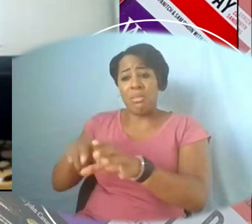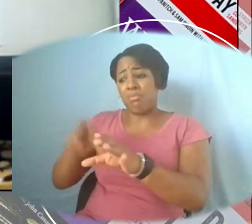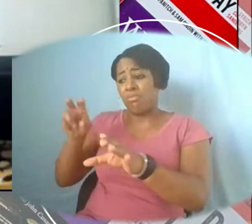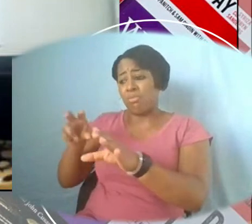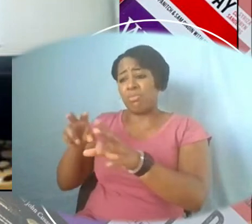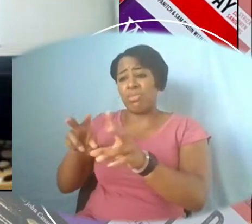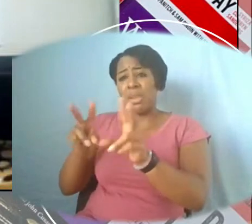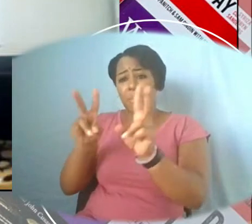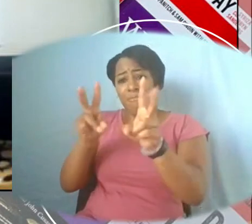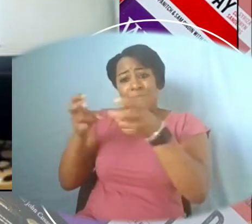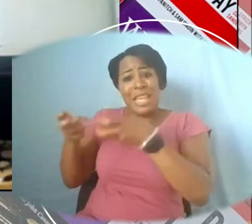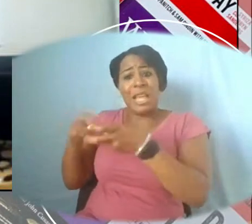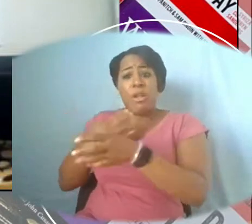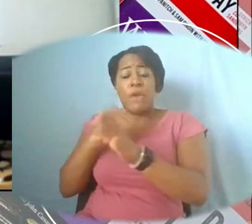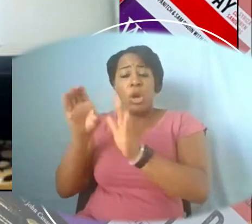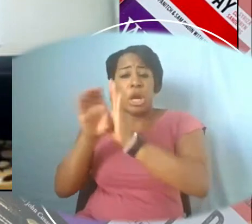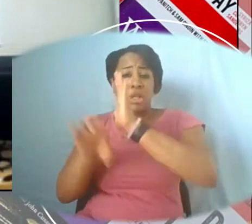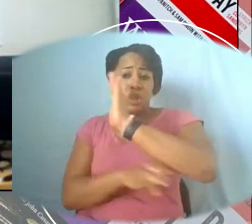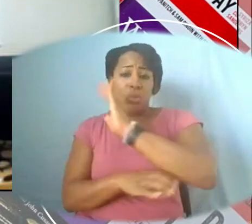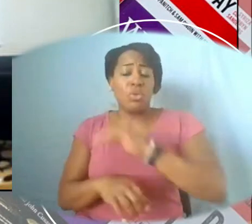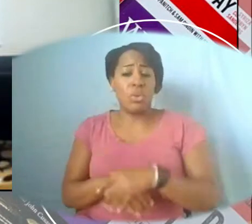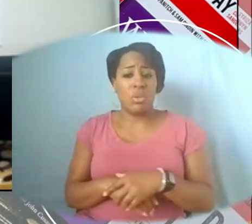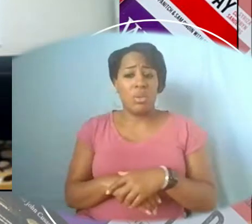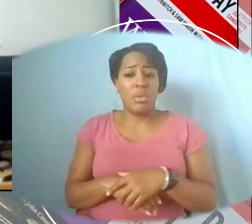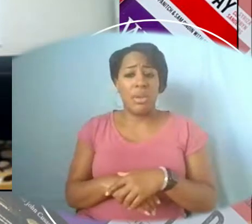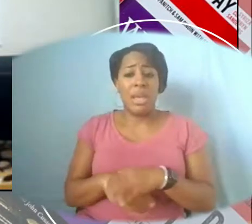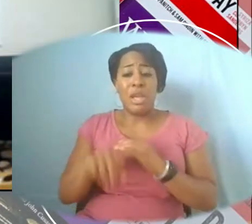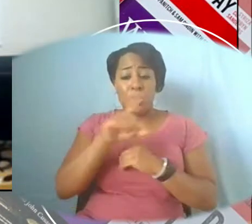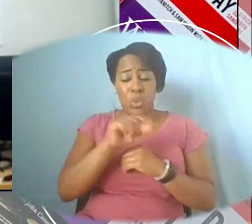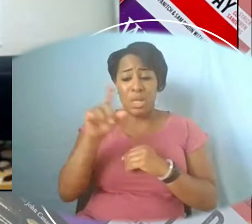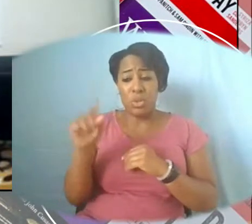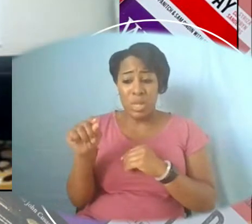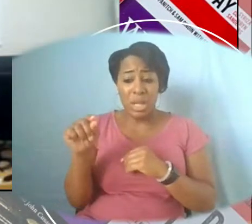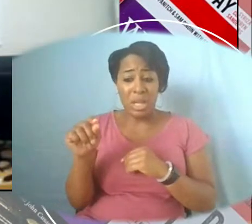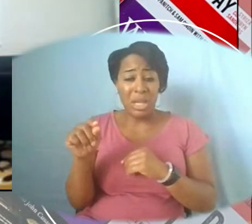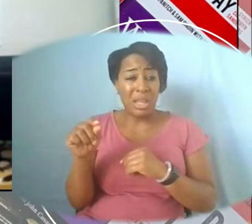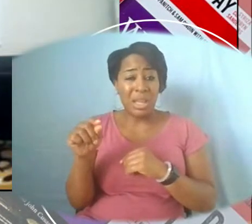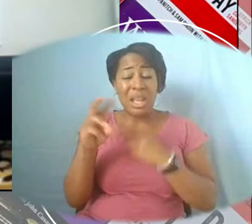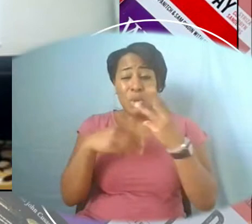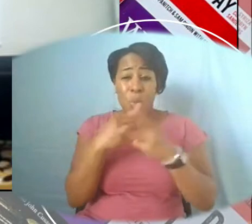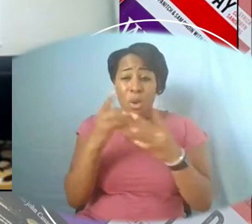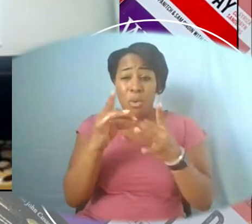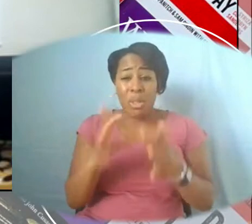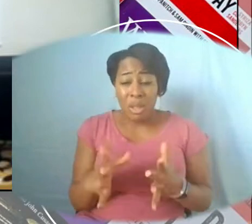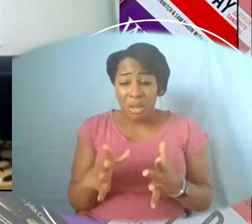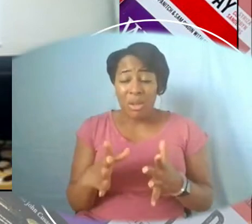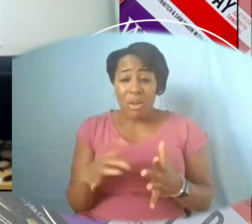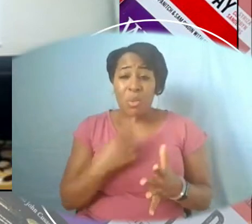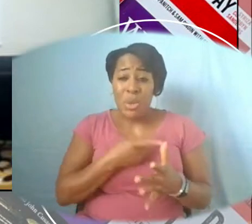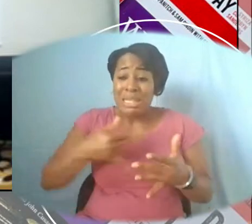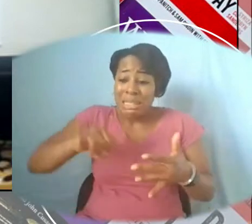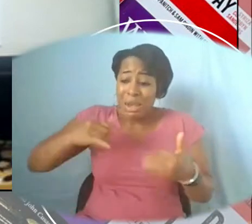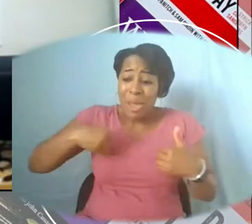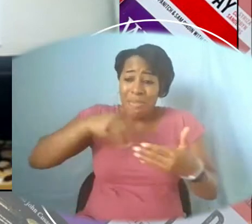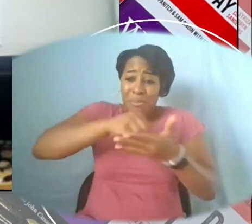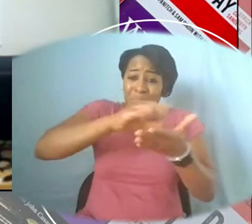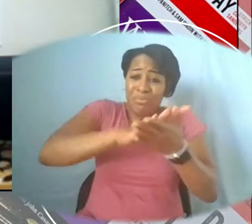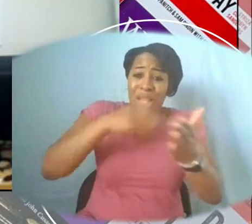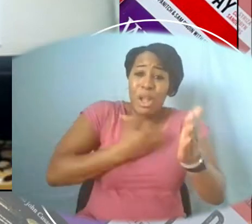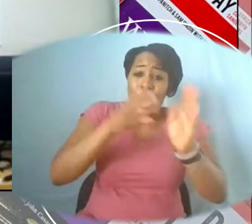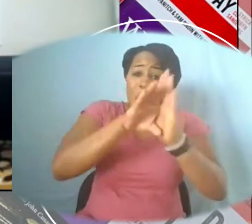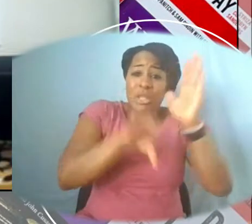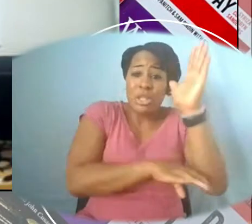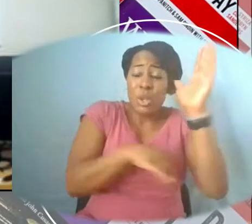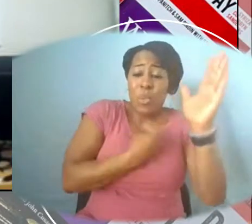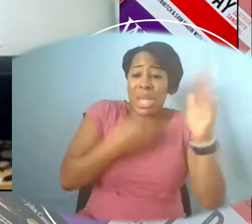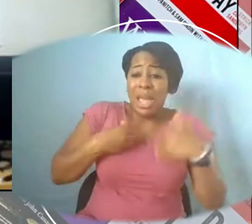as a world leader, that we still have in our constitutions the right to enslave a human being? How can we